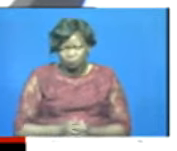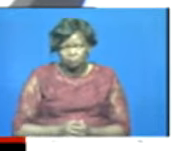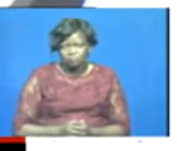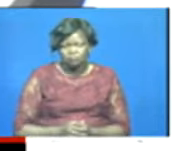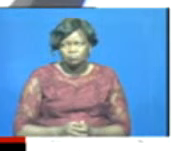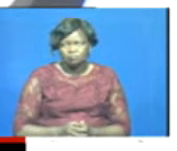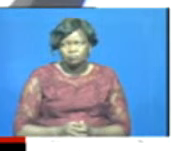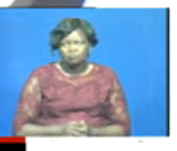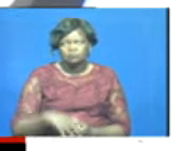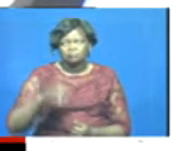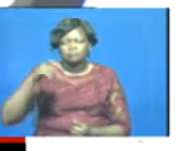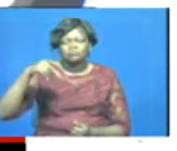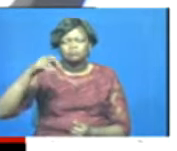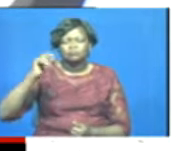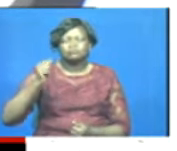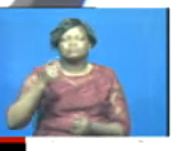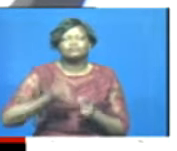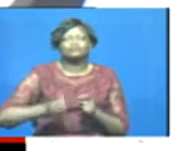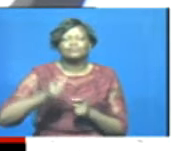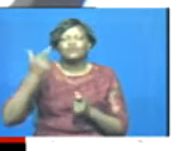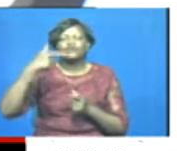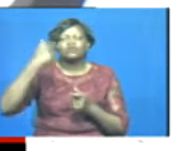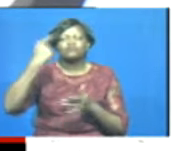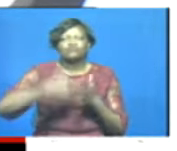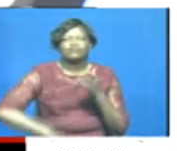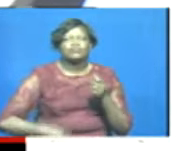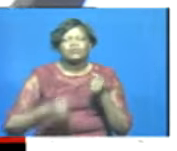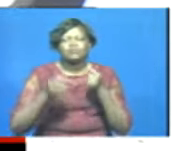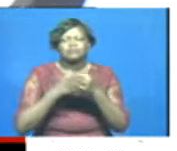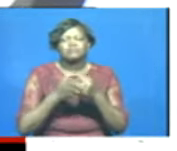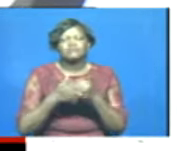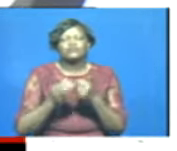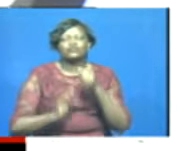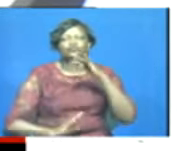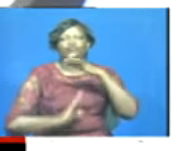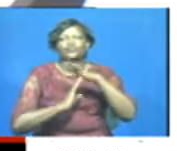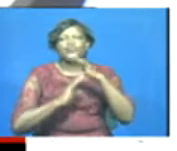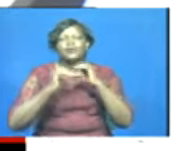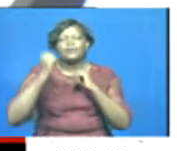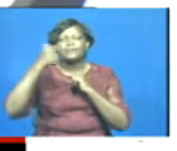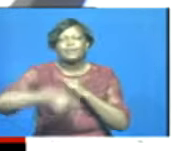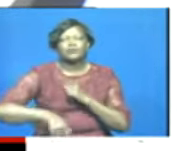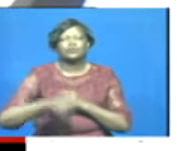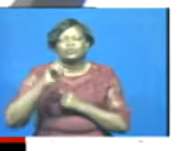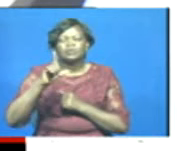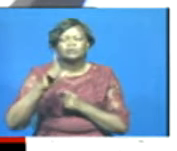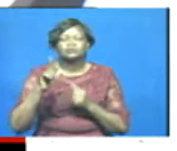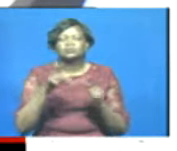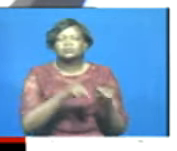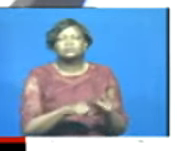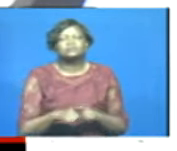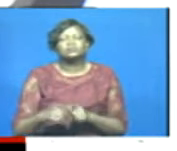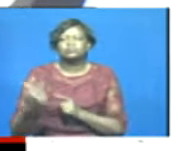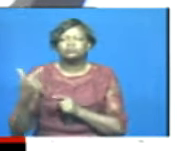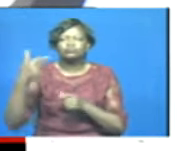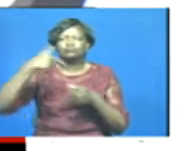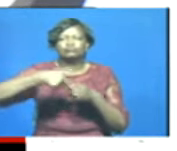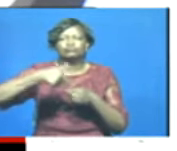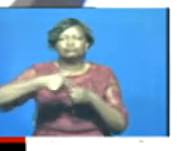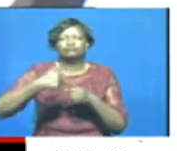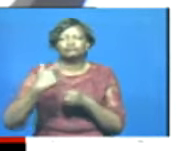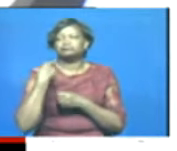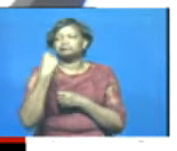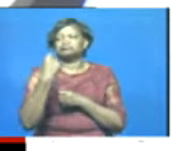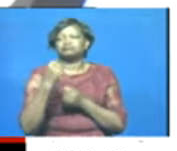EPRA, increased fuel prices by 9 shillings for super, petrol, diesel, as well as kerosene in its latest